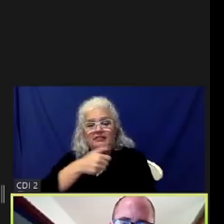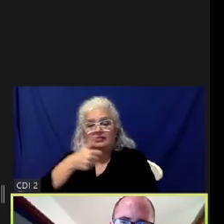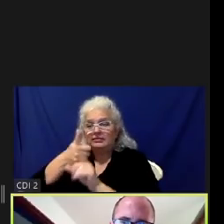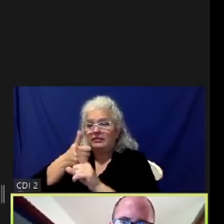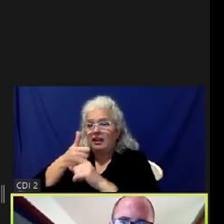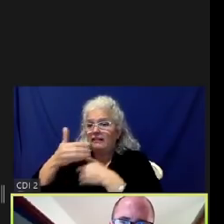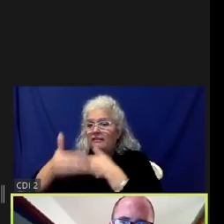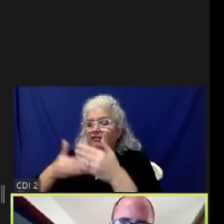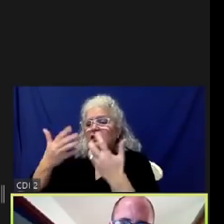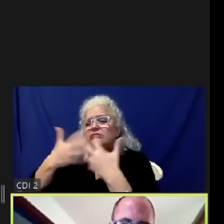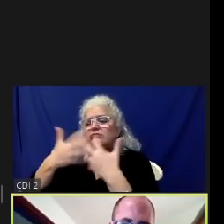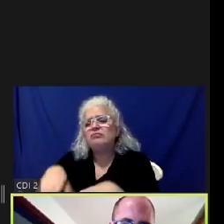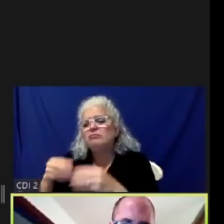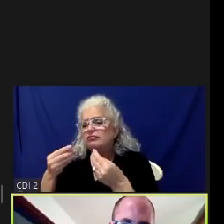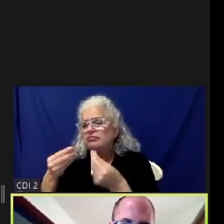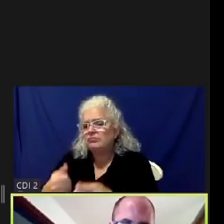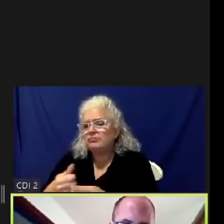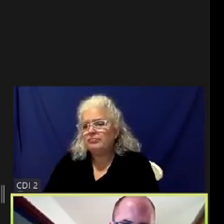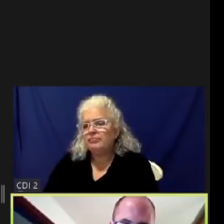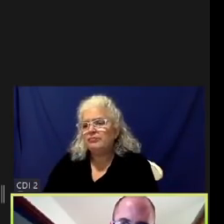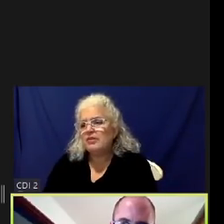tracks, Chief Weber, with your experience?